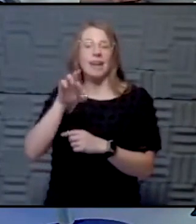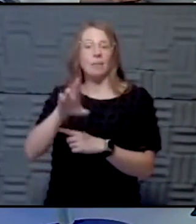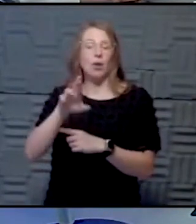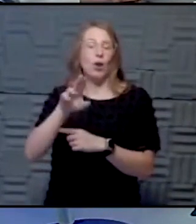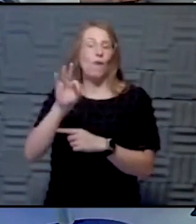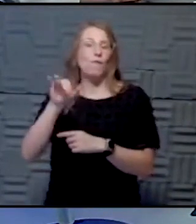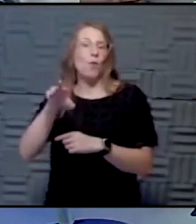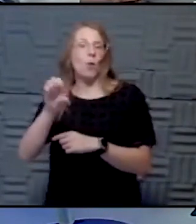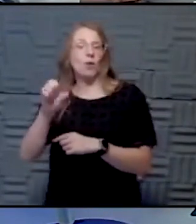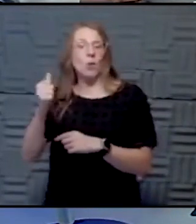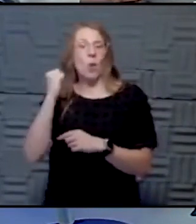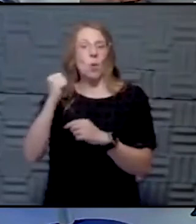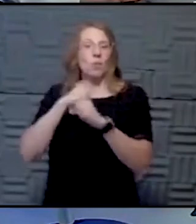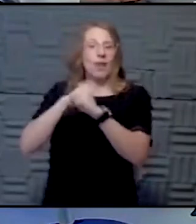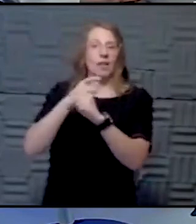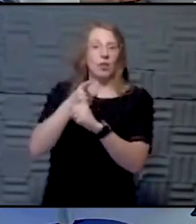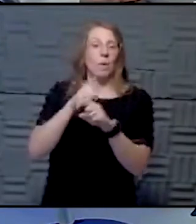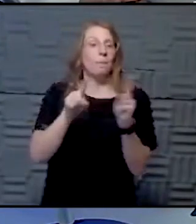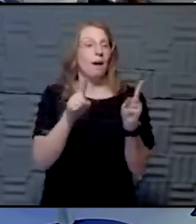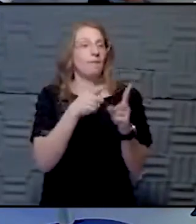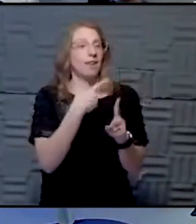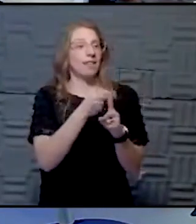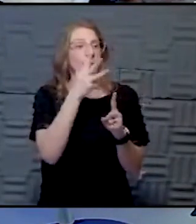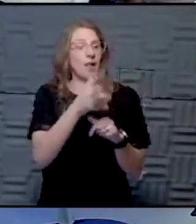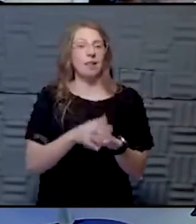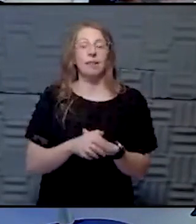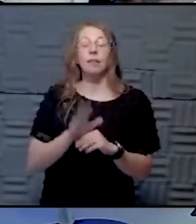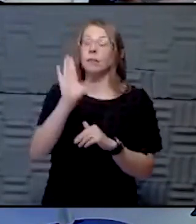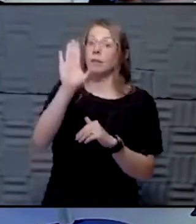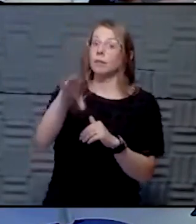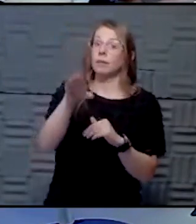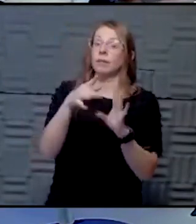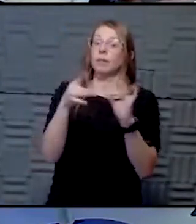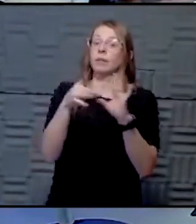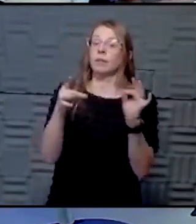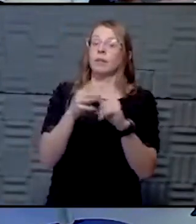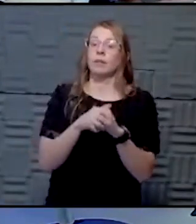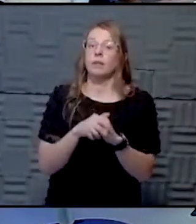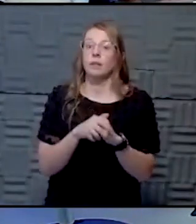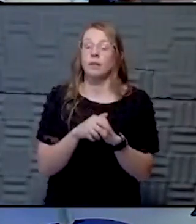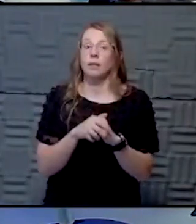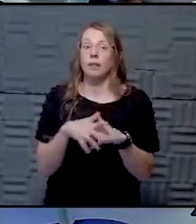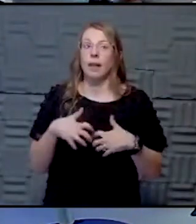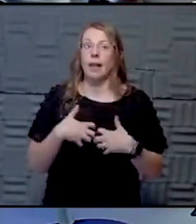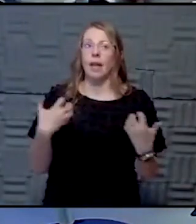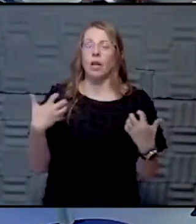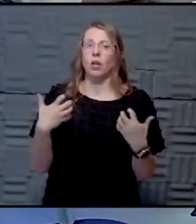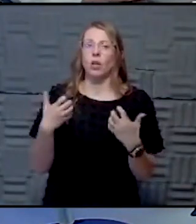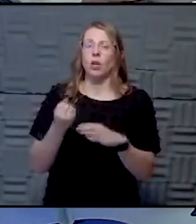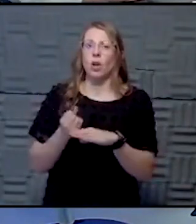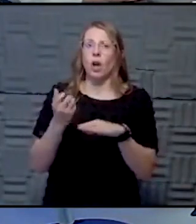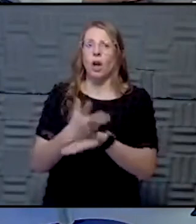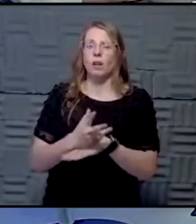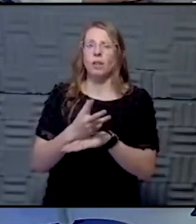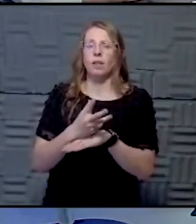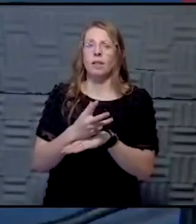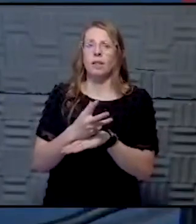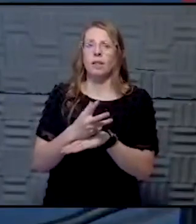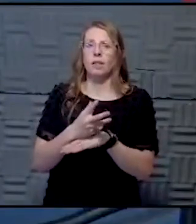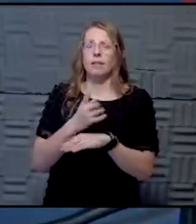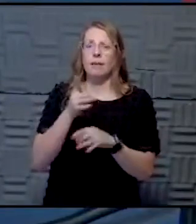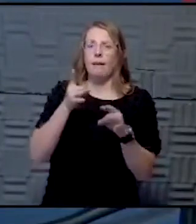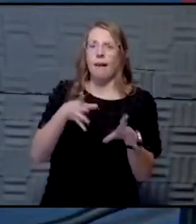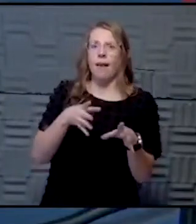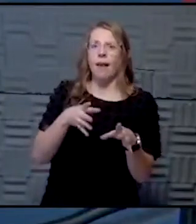Force, but the vaccine will. But just to say, is that anger leads to hate, hate leads to fear, Right.